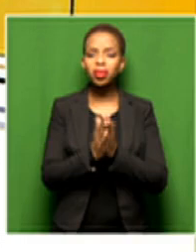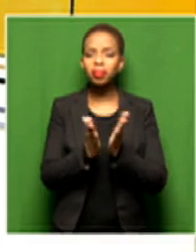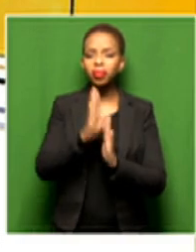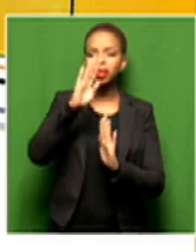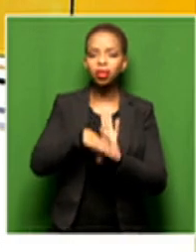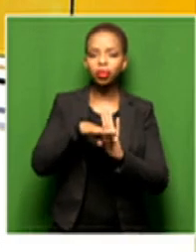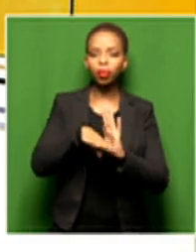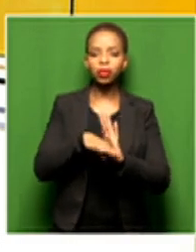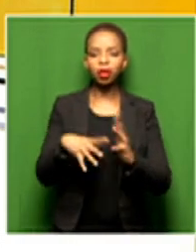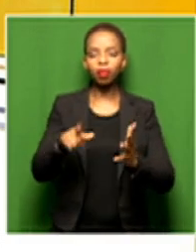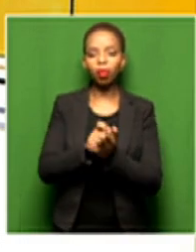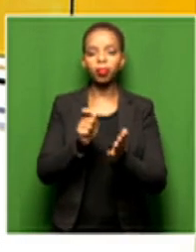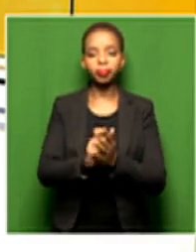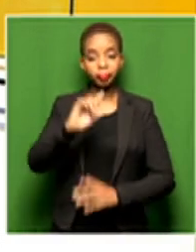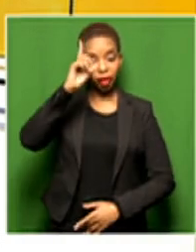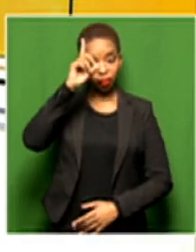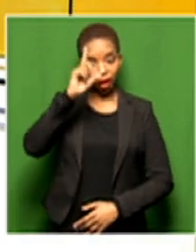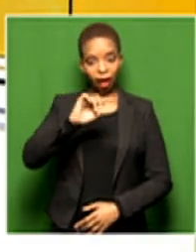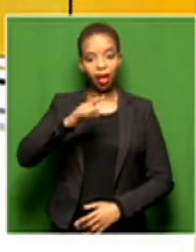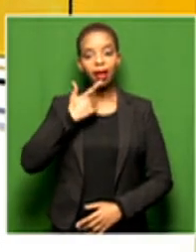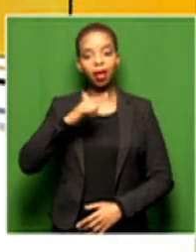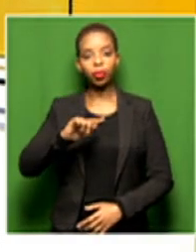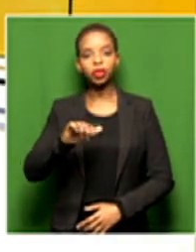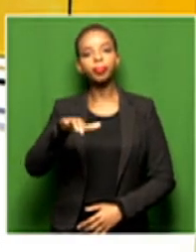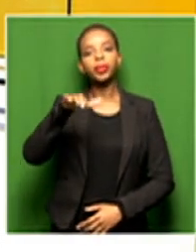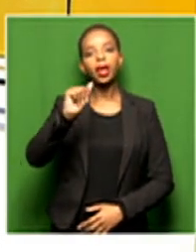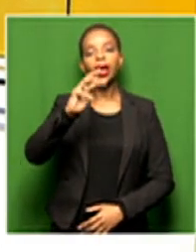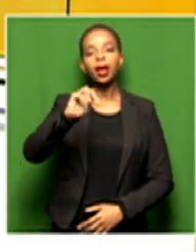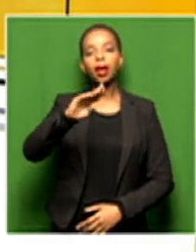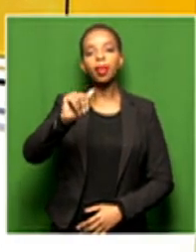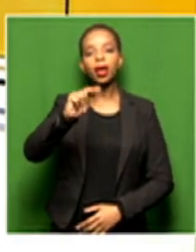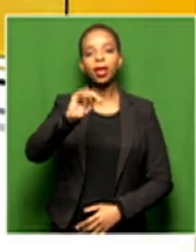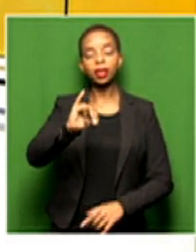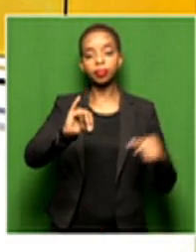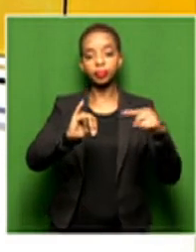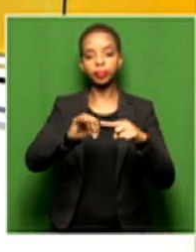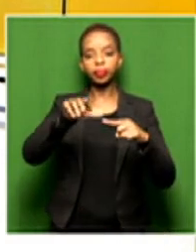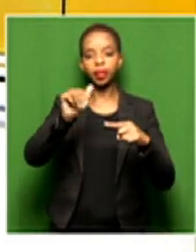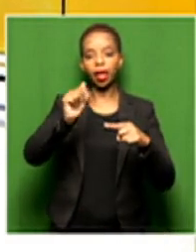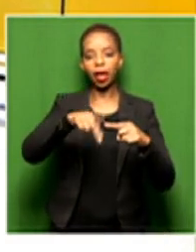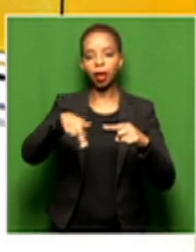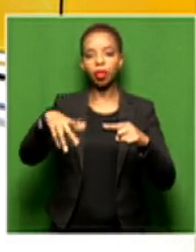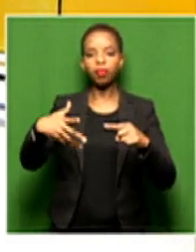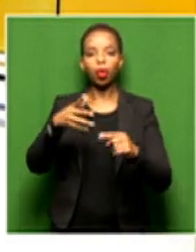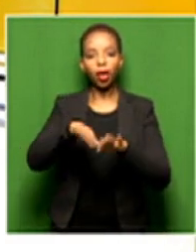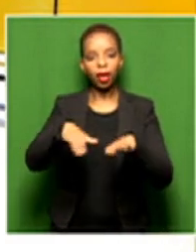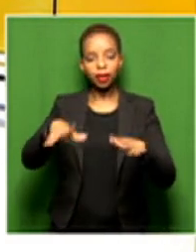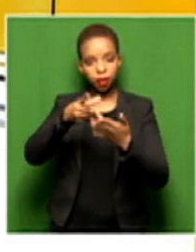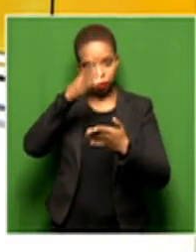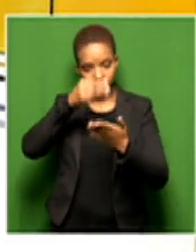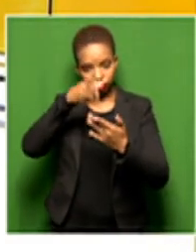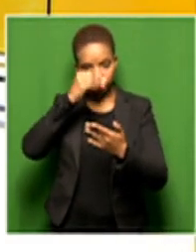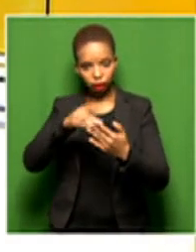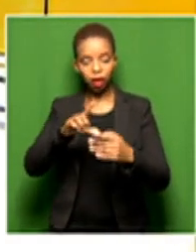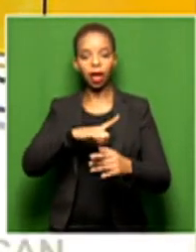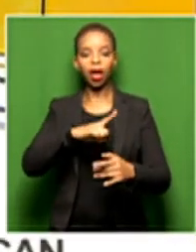written in African languages. Now, Ambani is an app developed to help kids learn different African languages by making animals